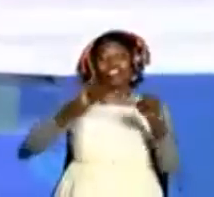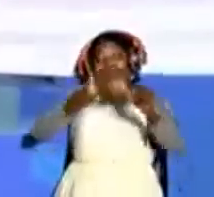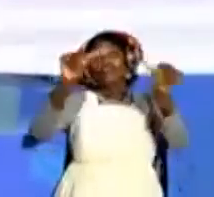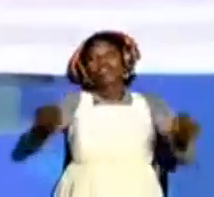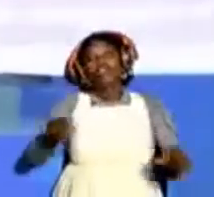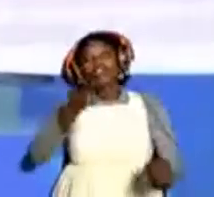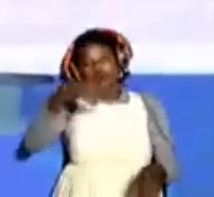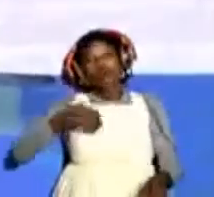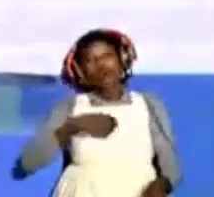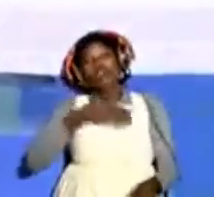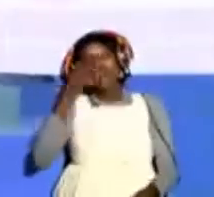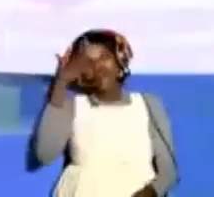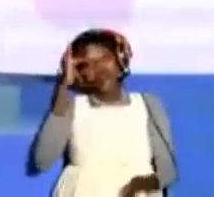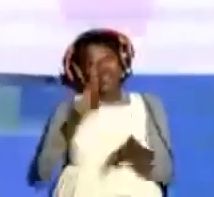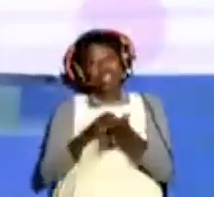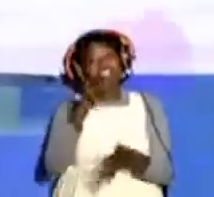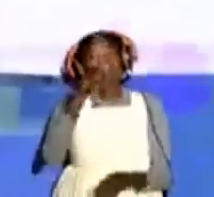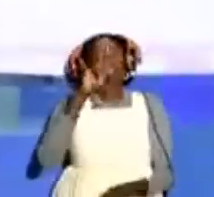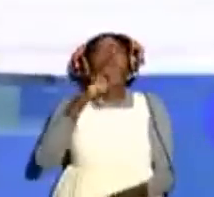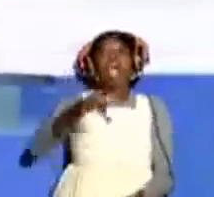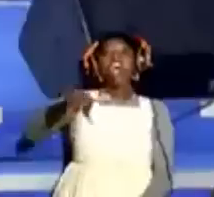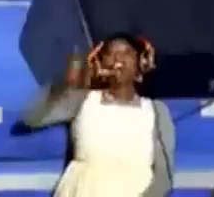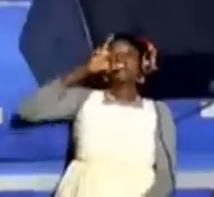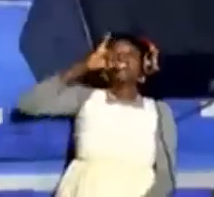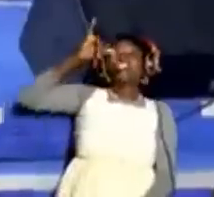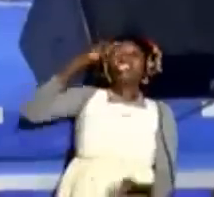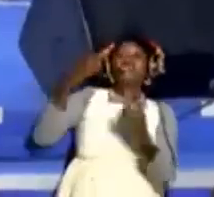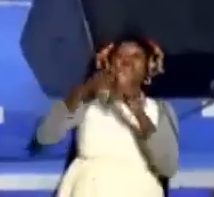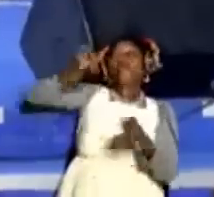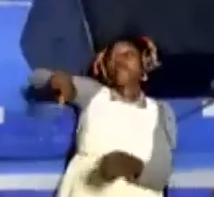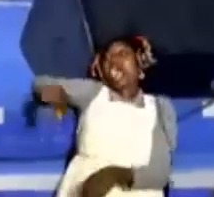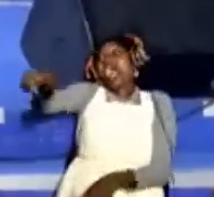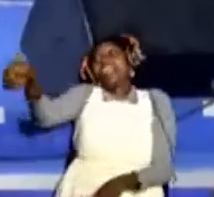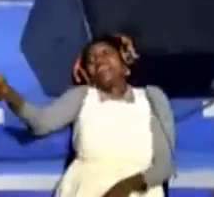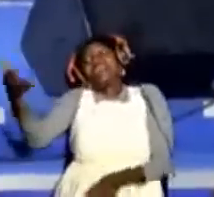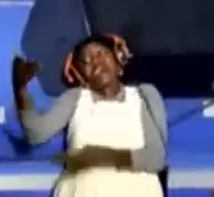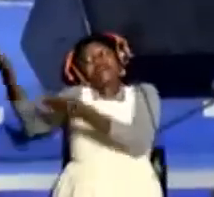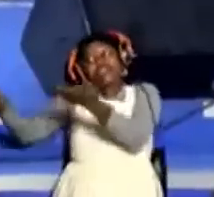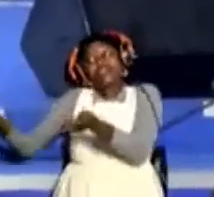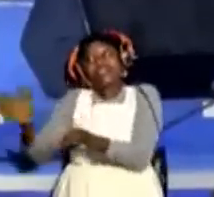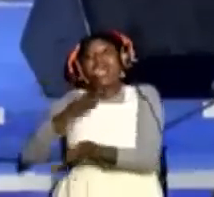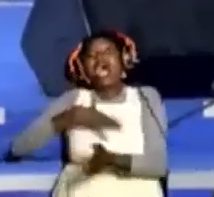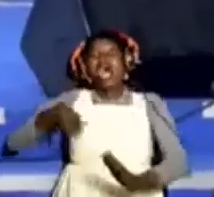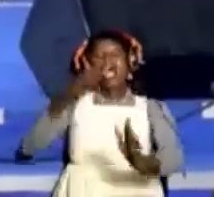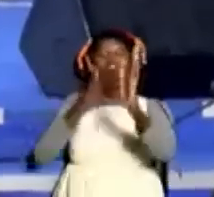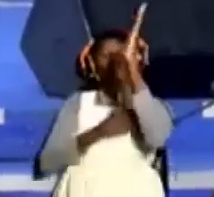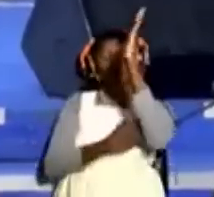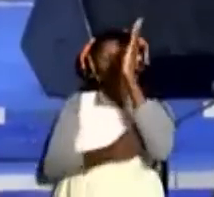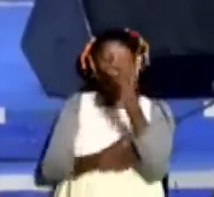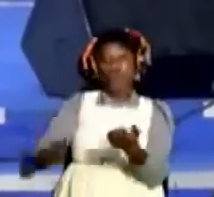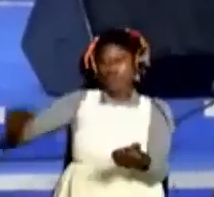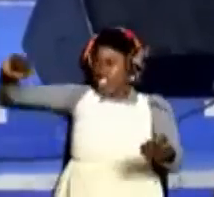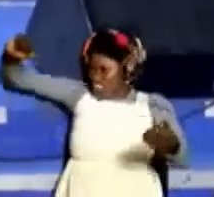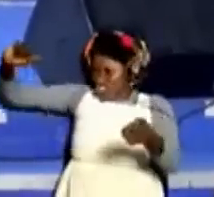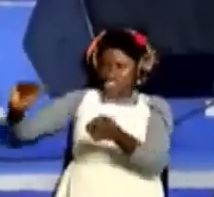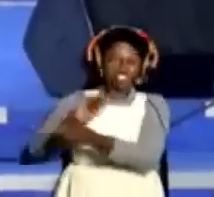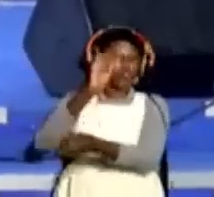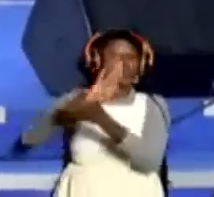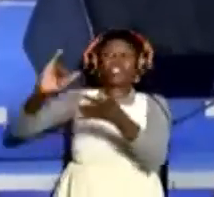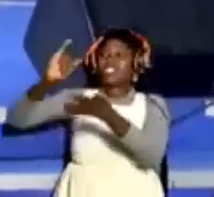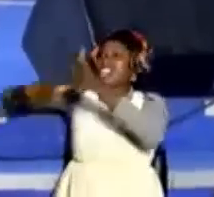know that you are drinking from somewhere else, and God will flush such men out.